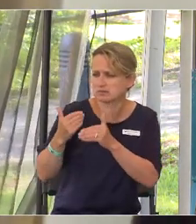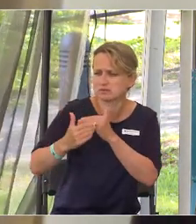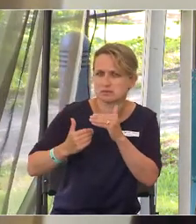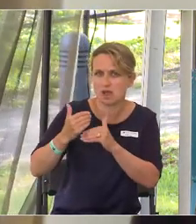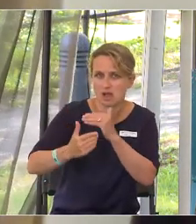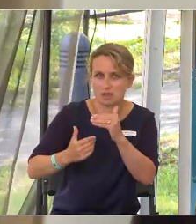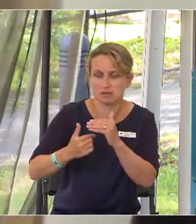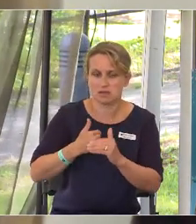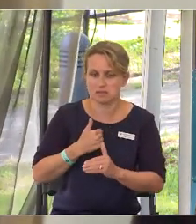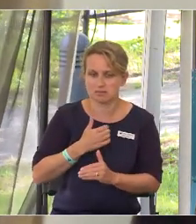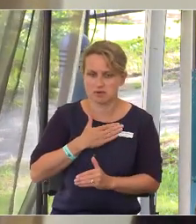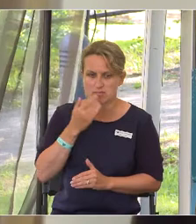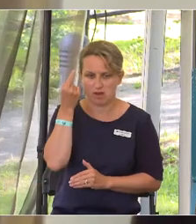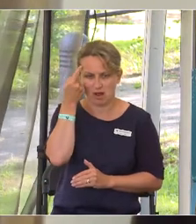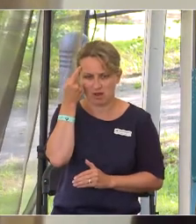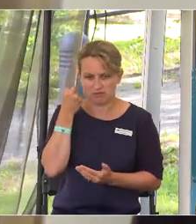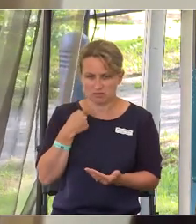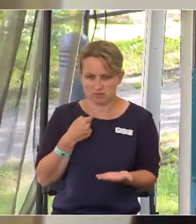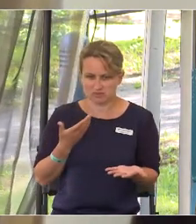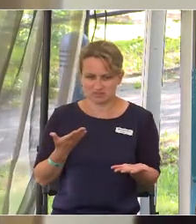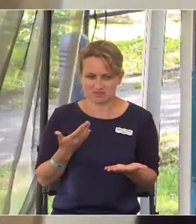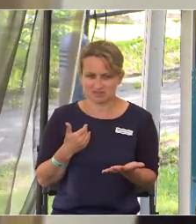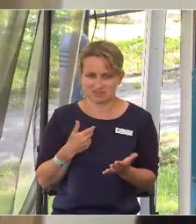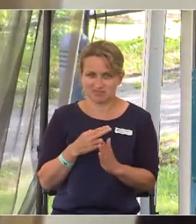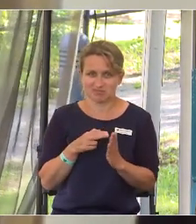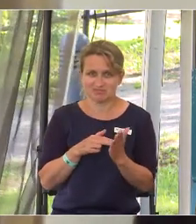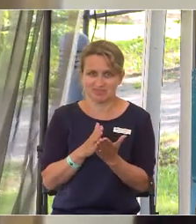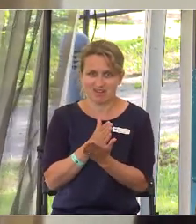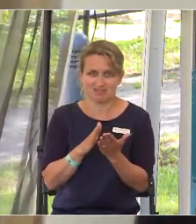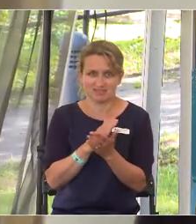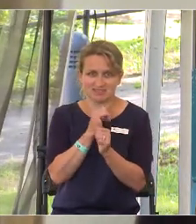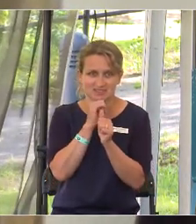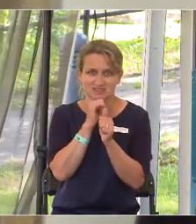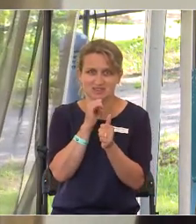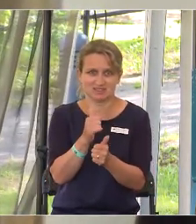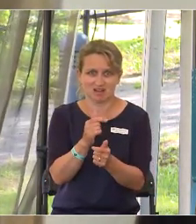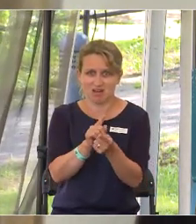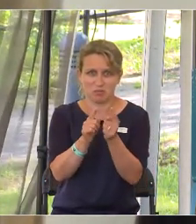From my perspective, we have been able to fix it when it's getting worse.